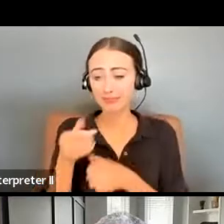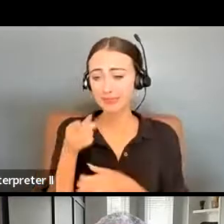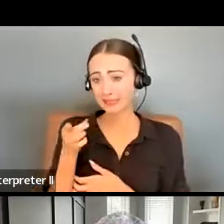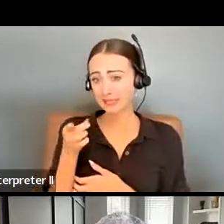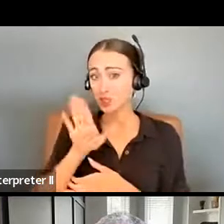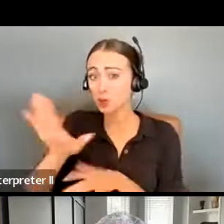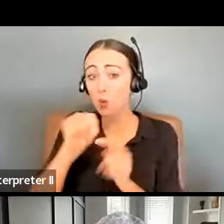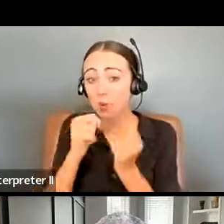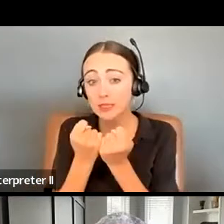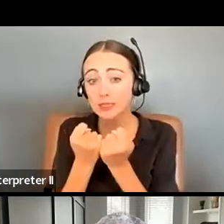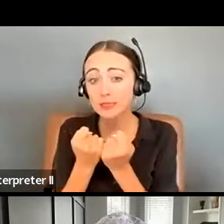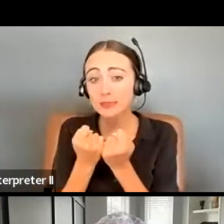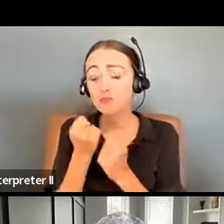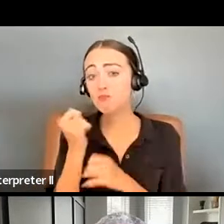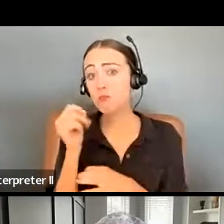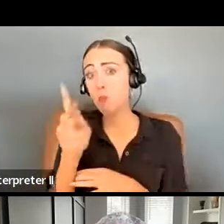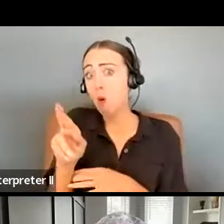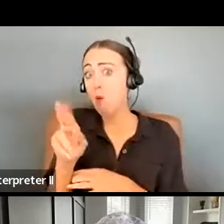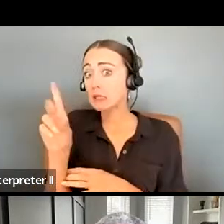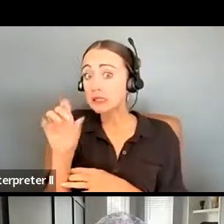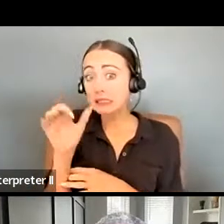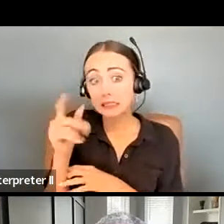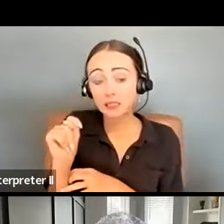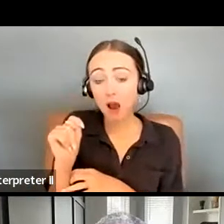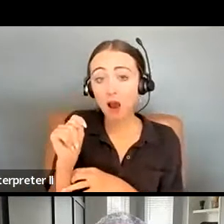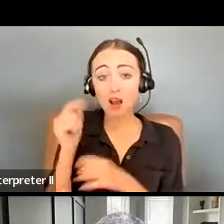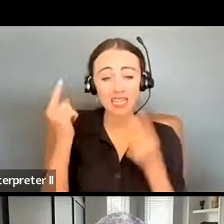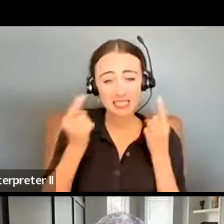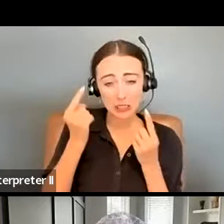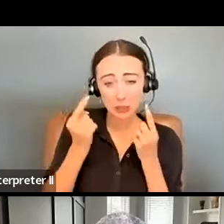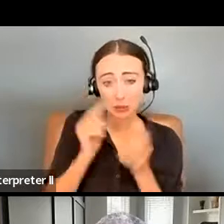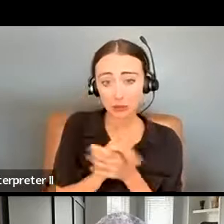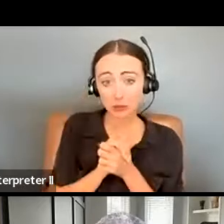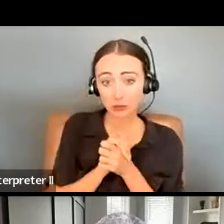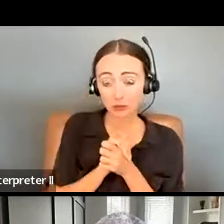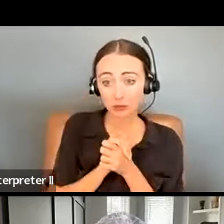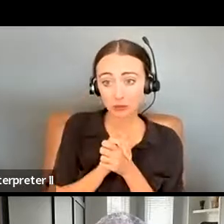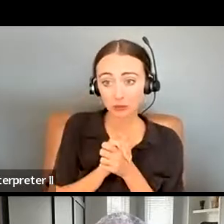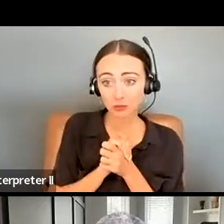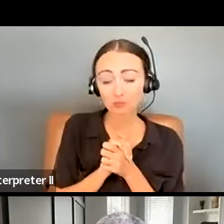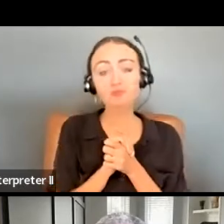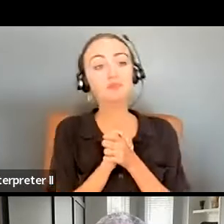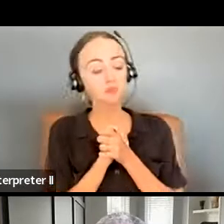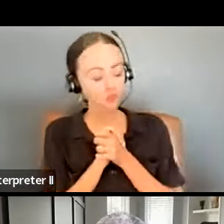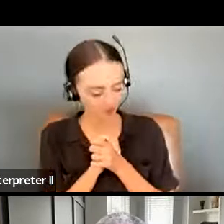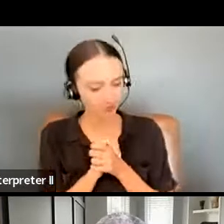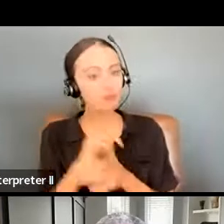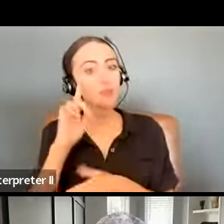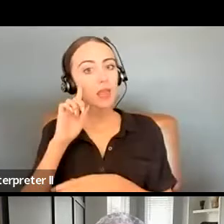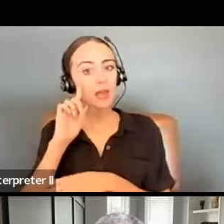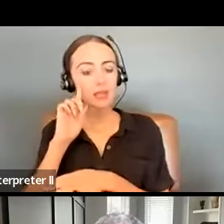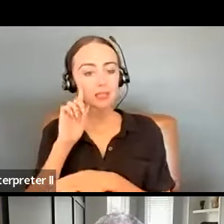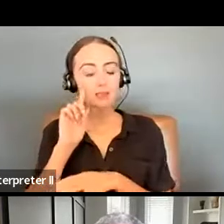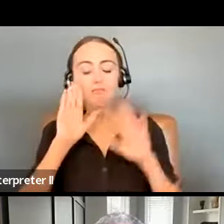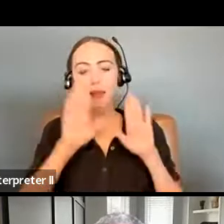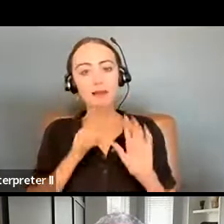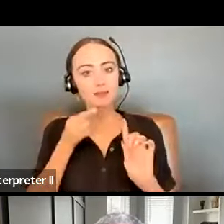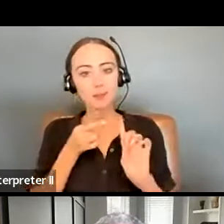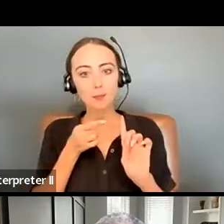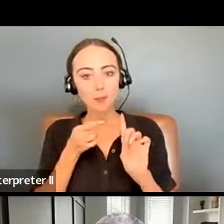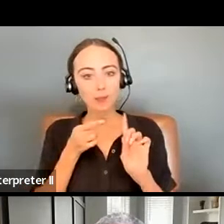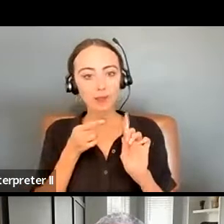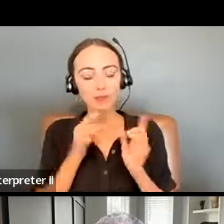your team or DDOT considered? Well, I think you make an excellent point